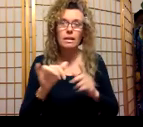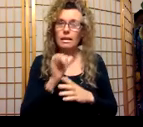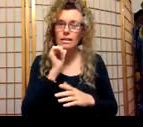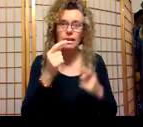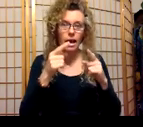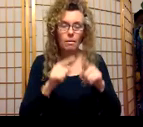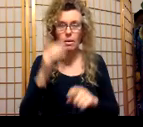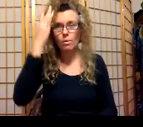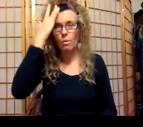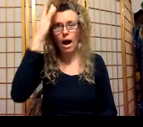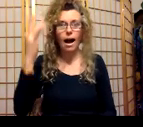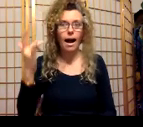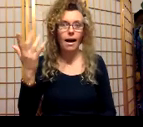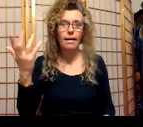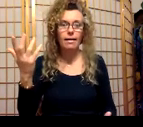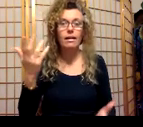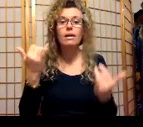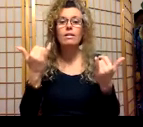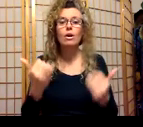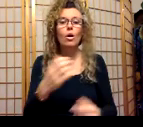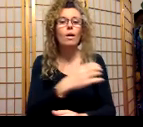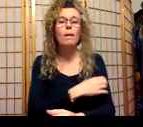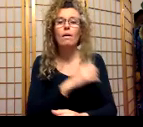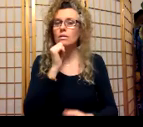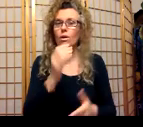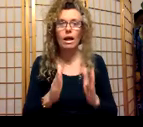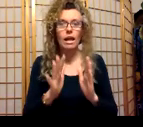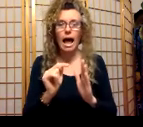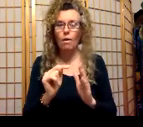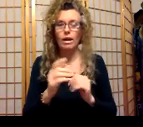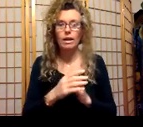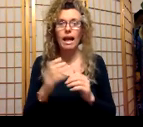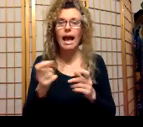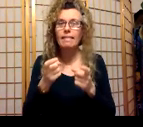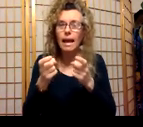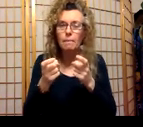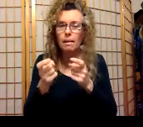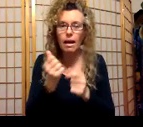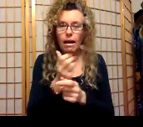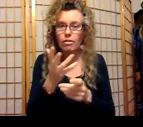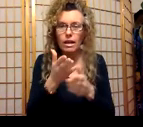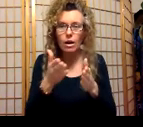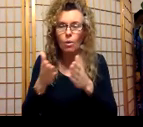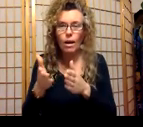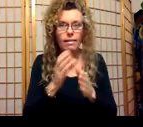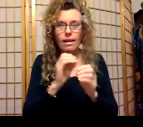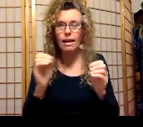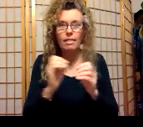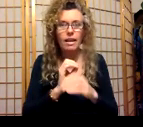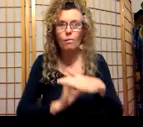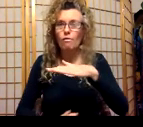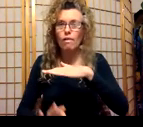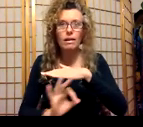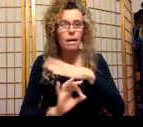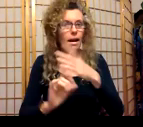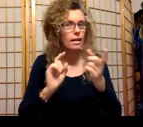happen. Why? The current powers don't allow it and manipulate everything in such a way that nothing will fundamentally